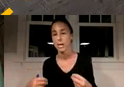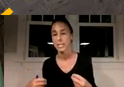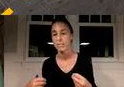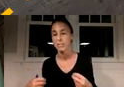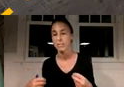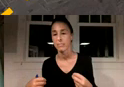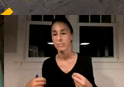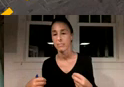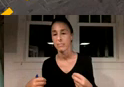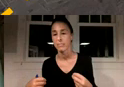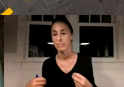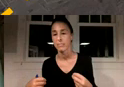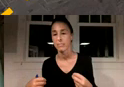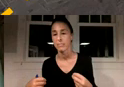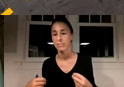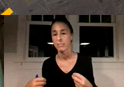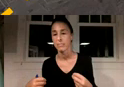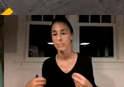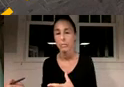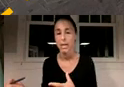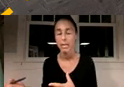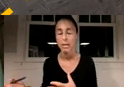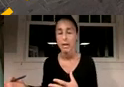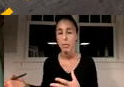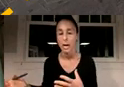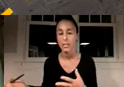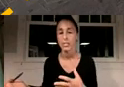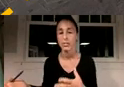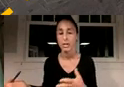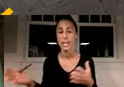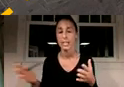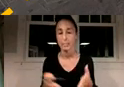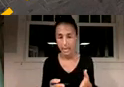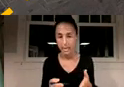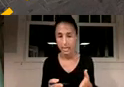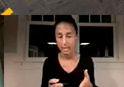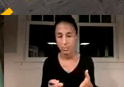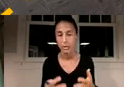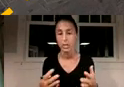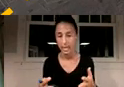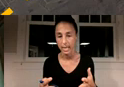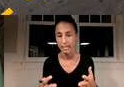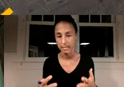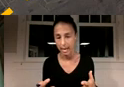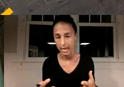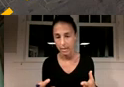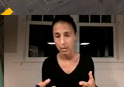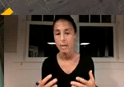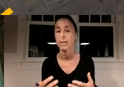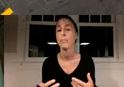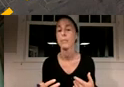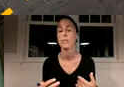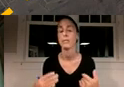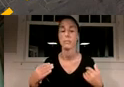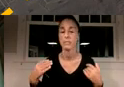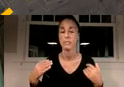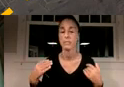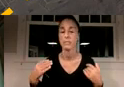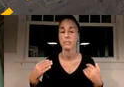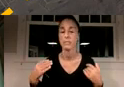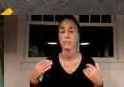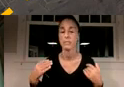into comprehensive plan language that we can then just go run with. We're actually starting at the beginning. We're looking at the site. We're coming up